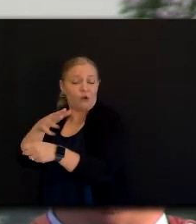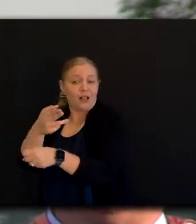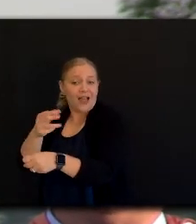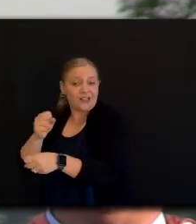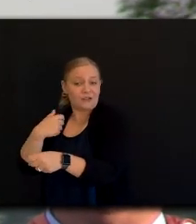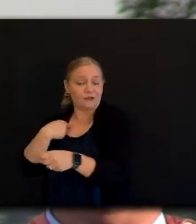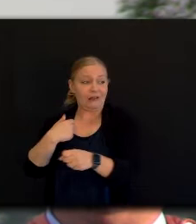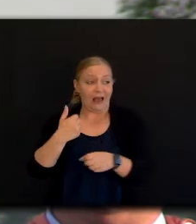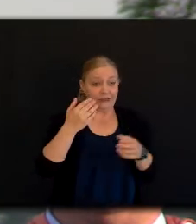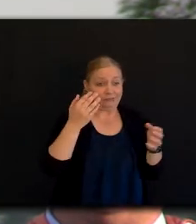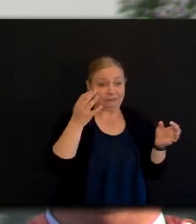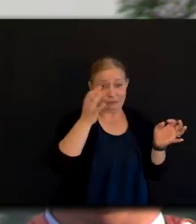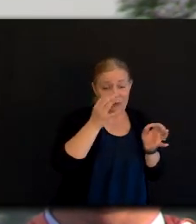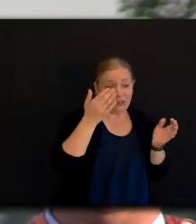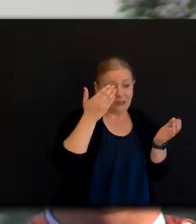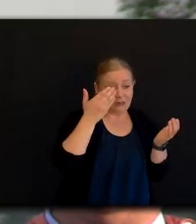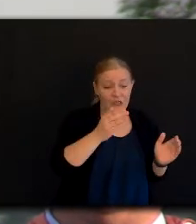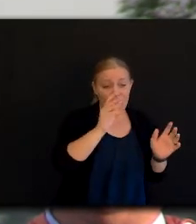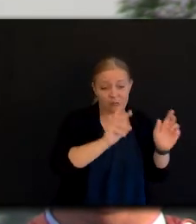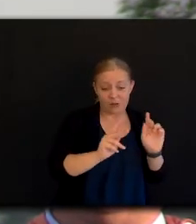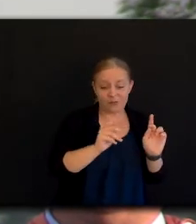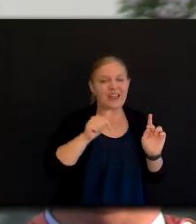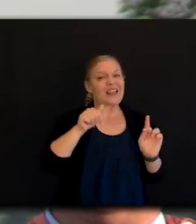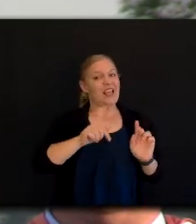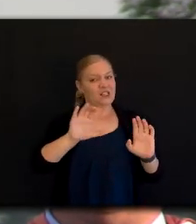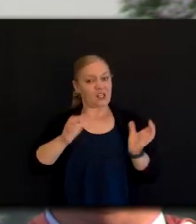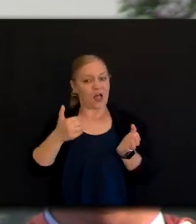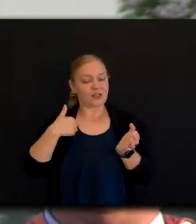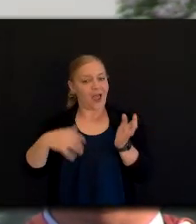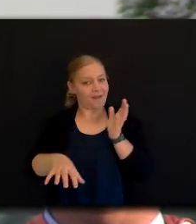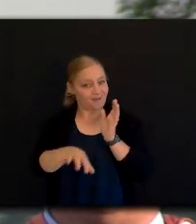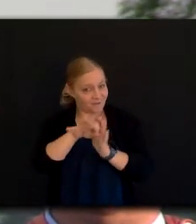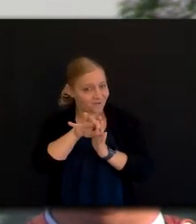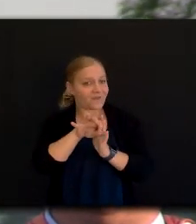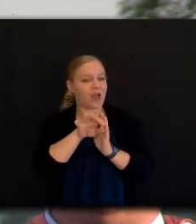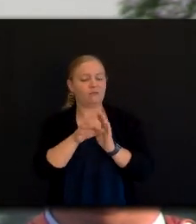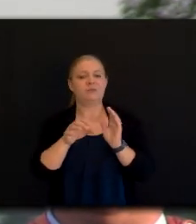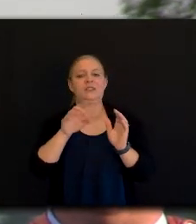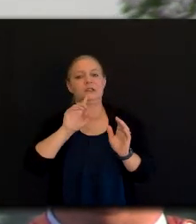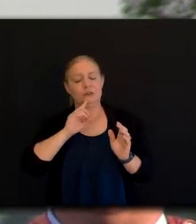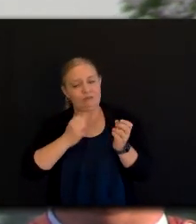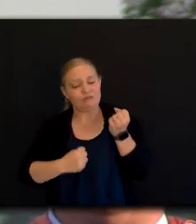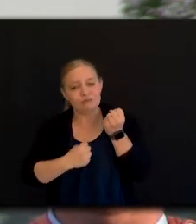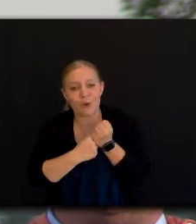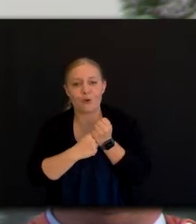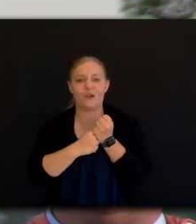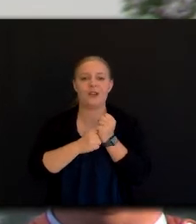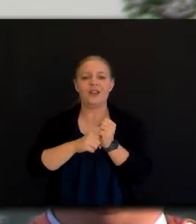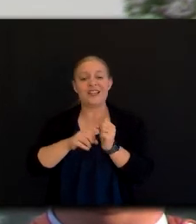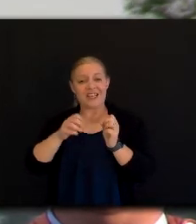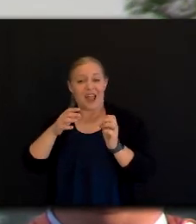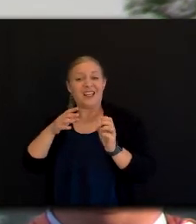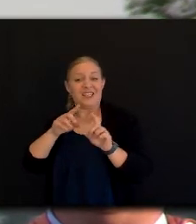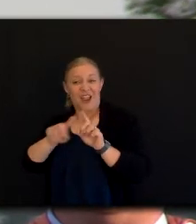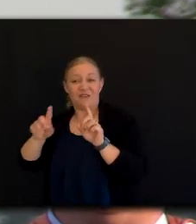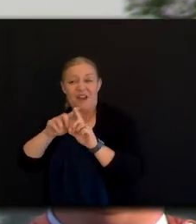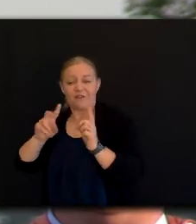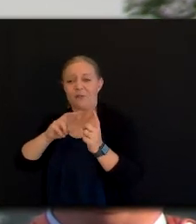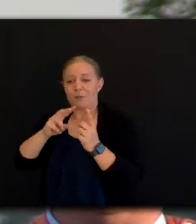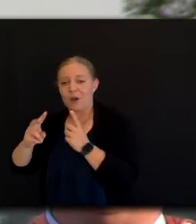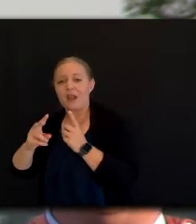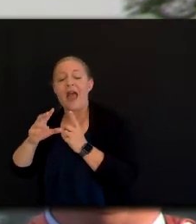the unknown. Yet it was in this class that I found unwavering support, innovative ideas, and